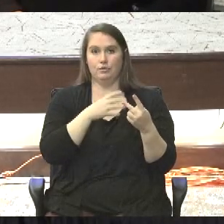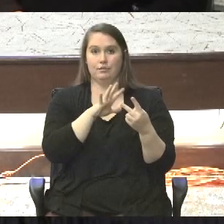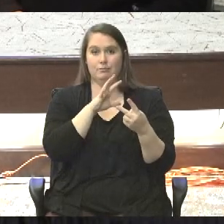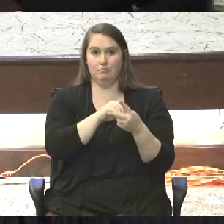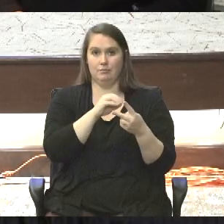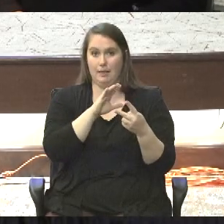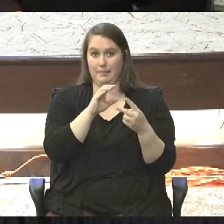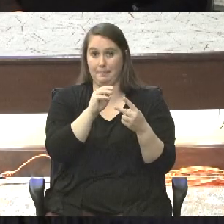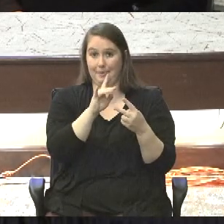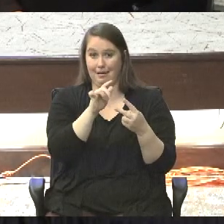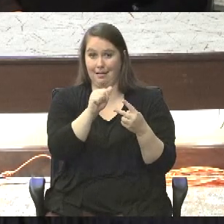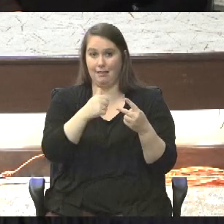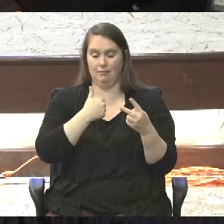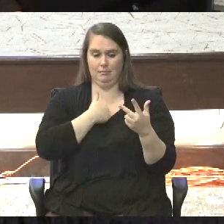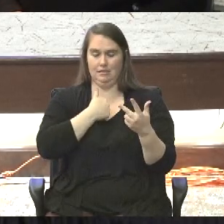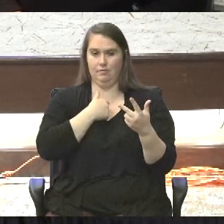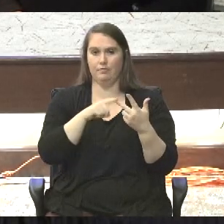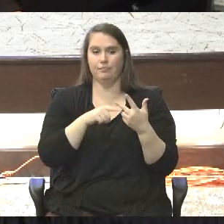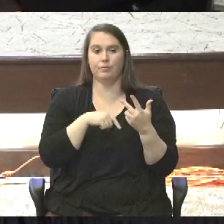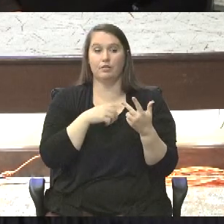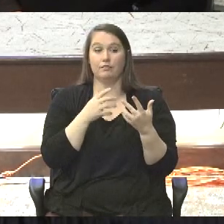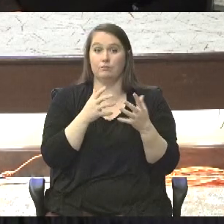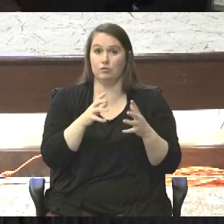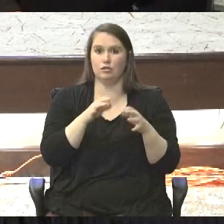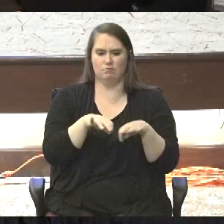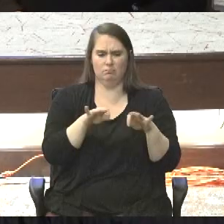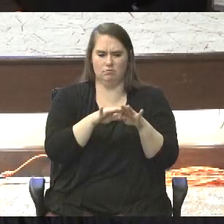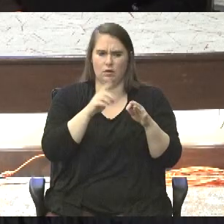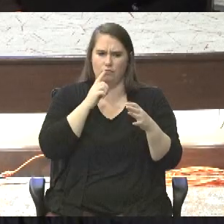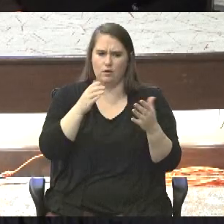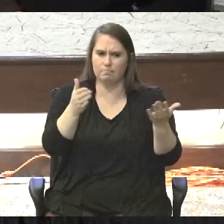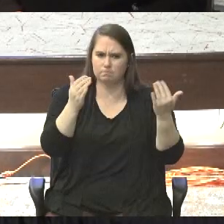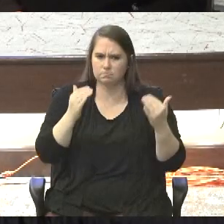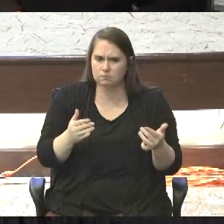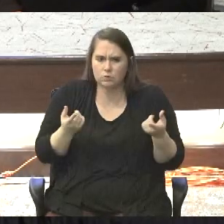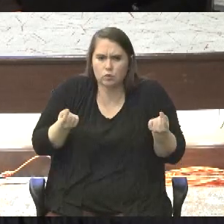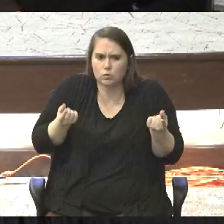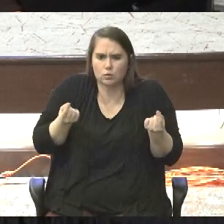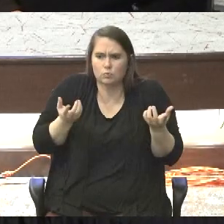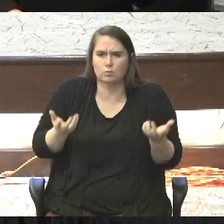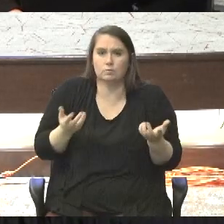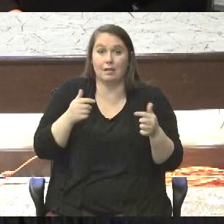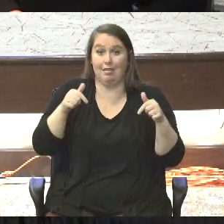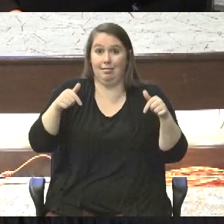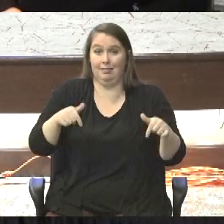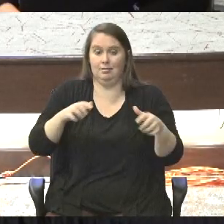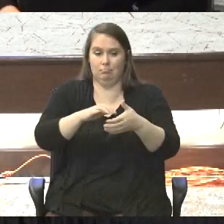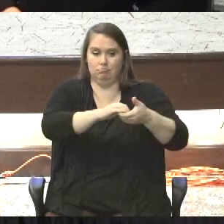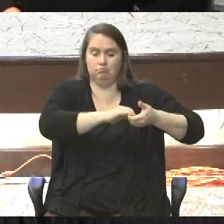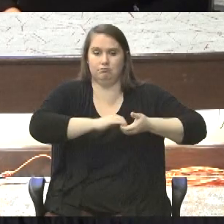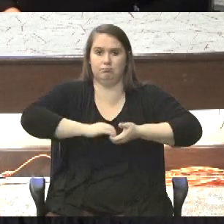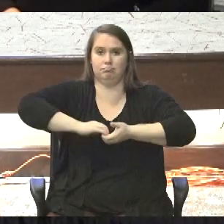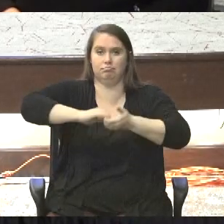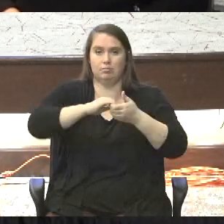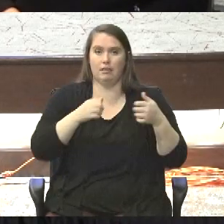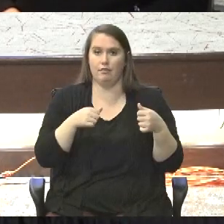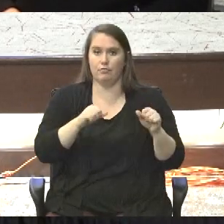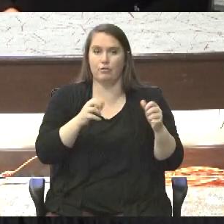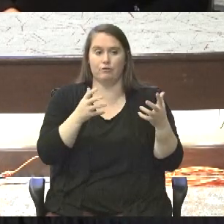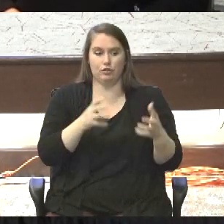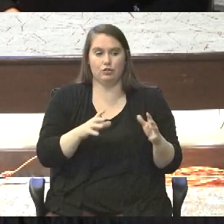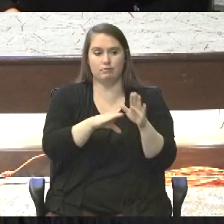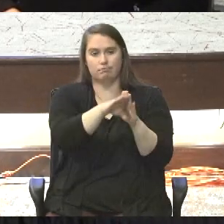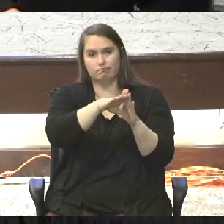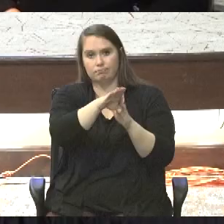and myself. And together we identified key needs and outlined what our next steps would be. This collaborative effort laid the foundation for the development